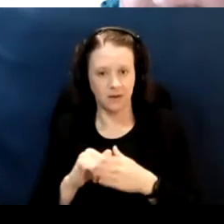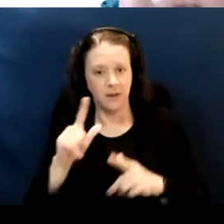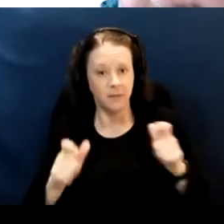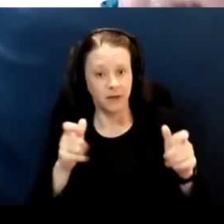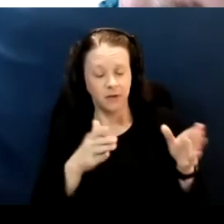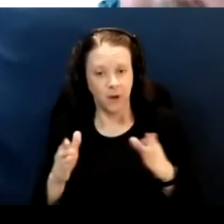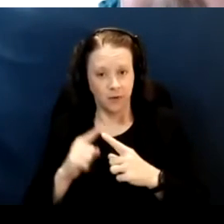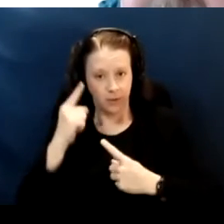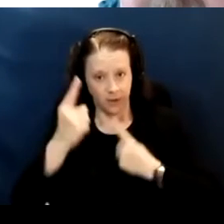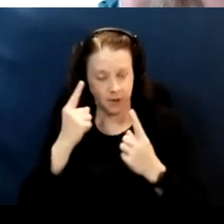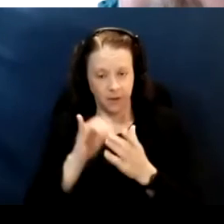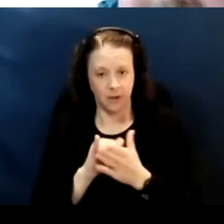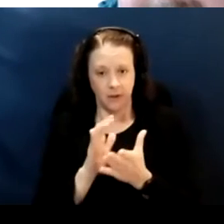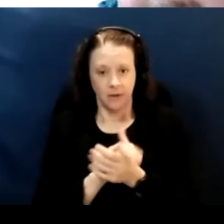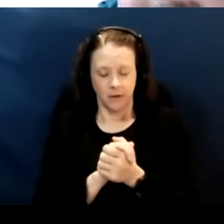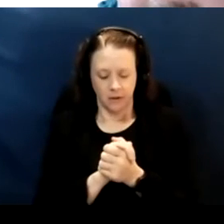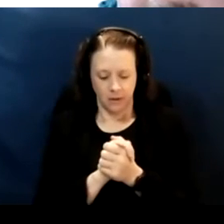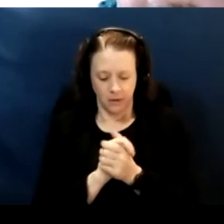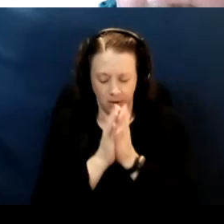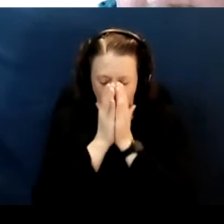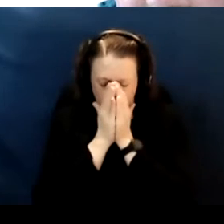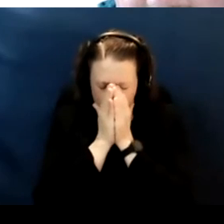think of this is